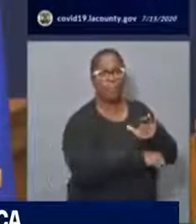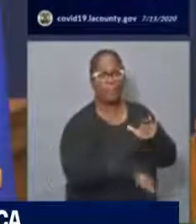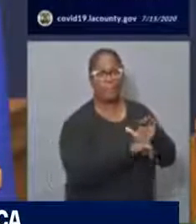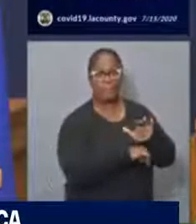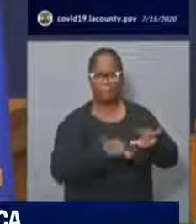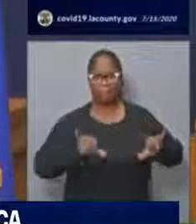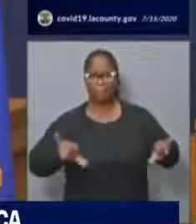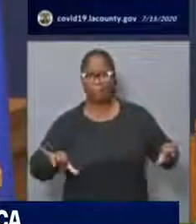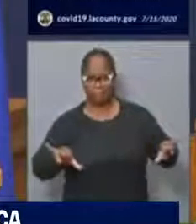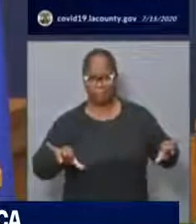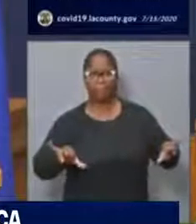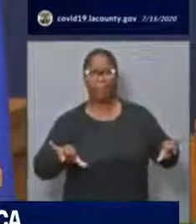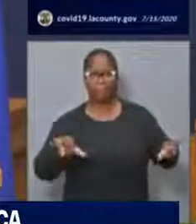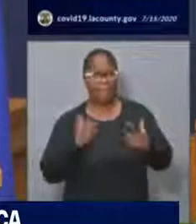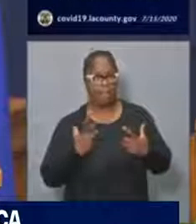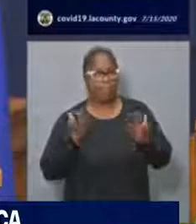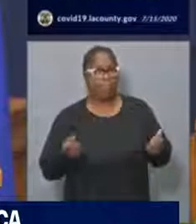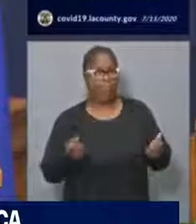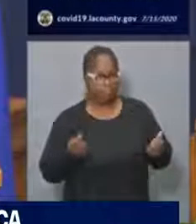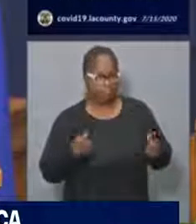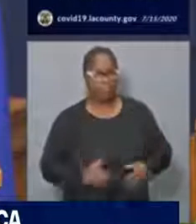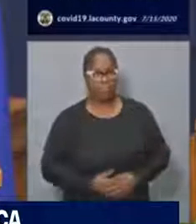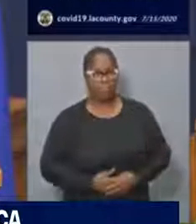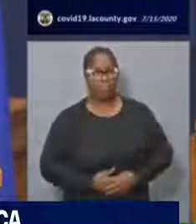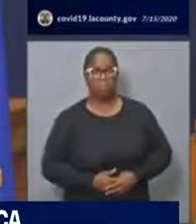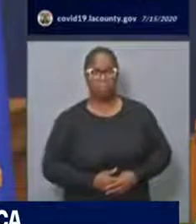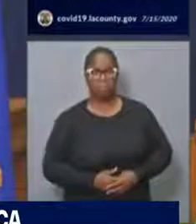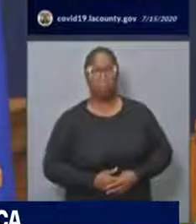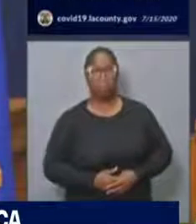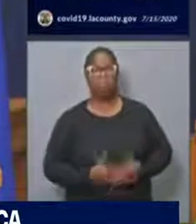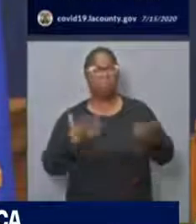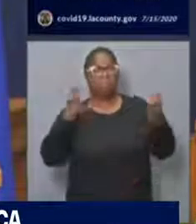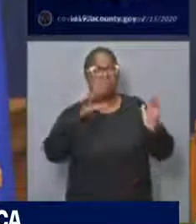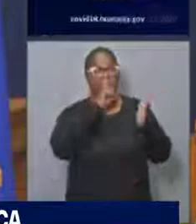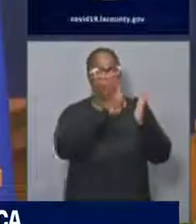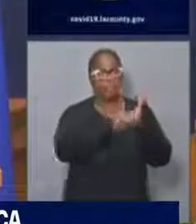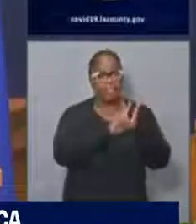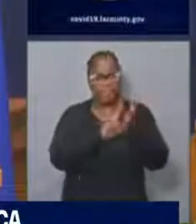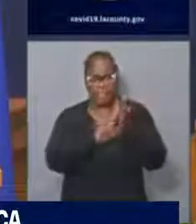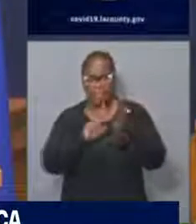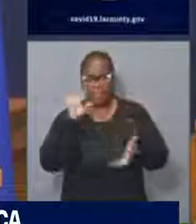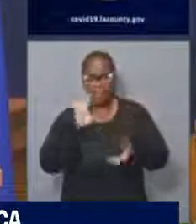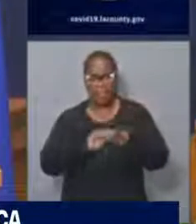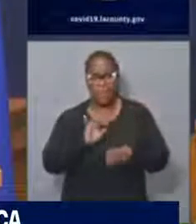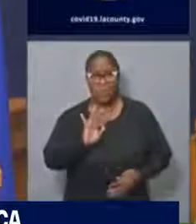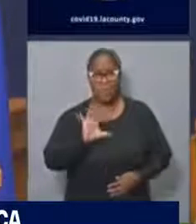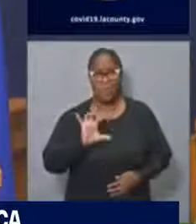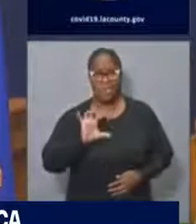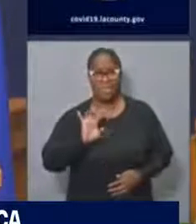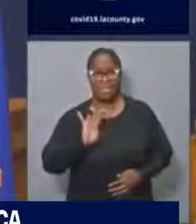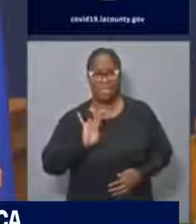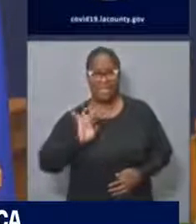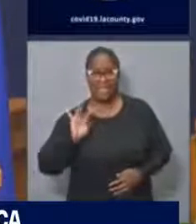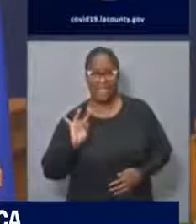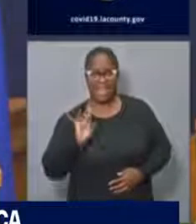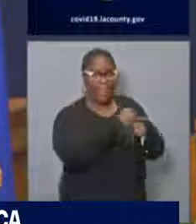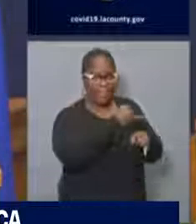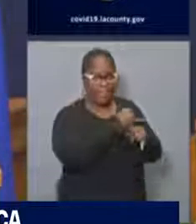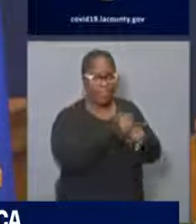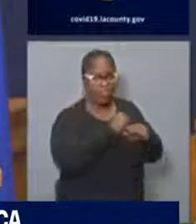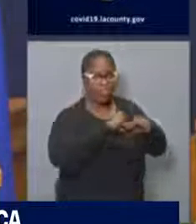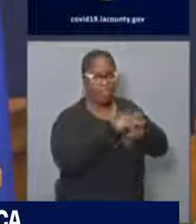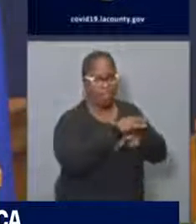appropriately isolate for the duration of their illness. We've investigated now a total of 978